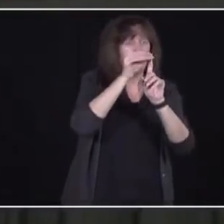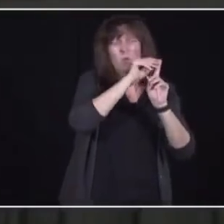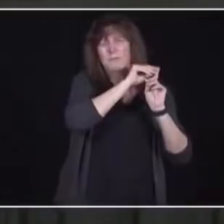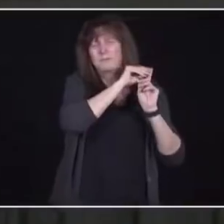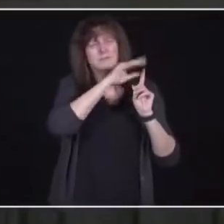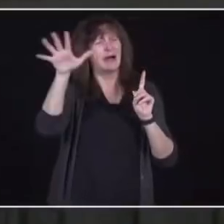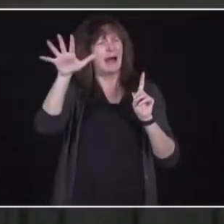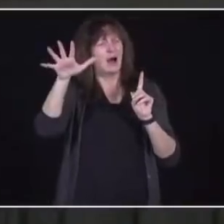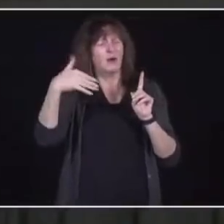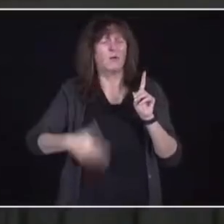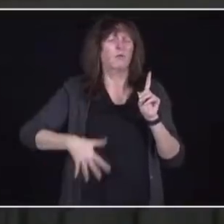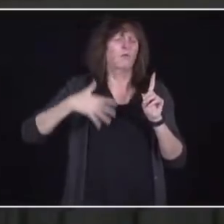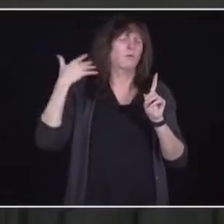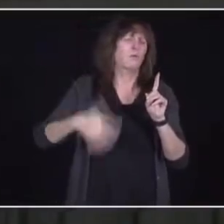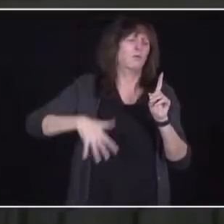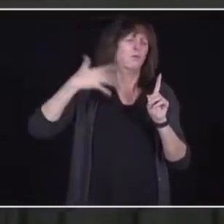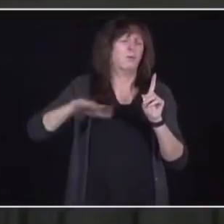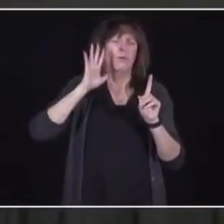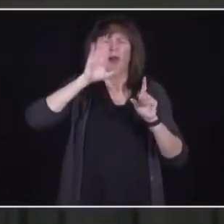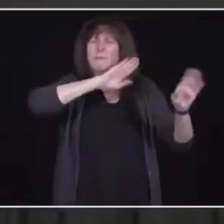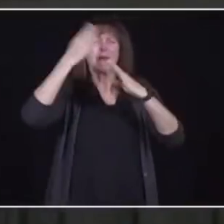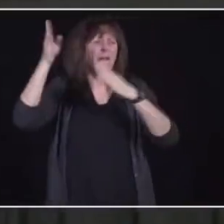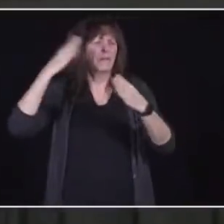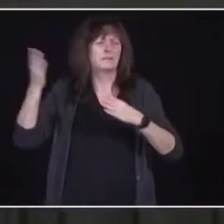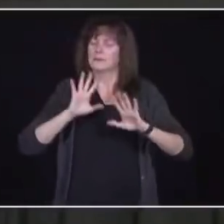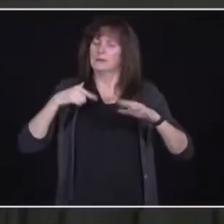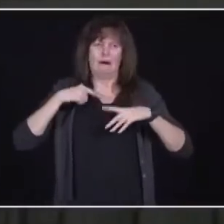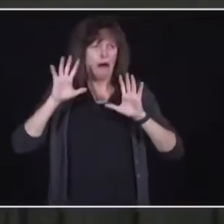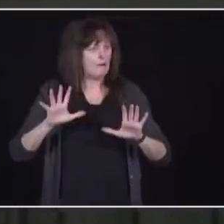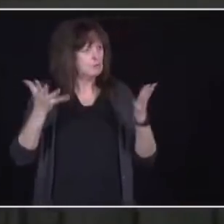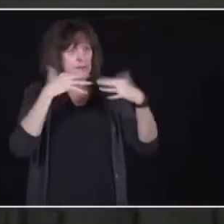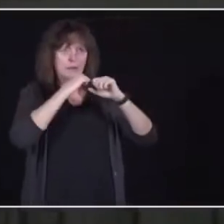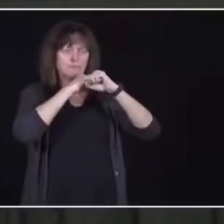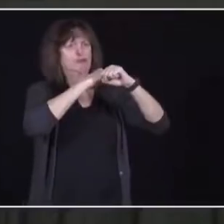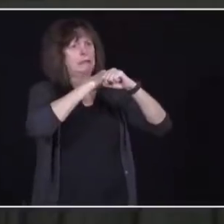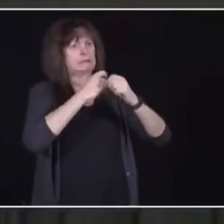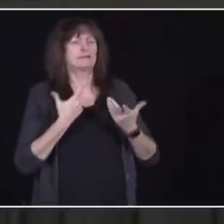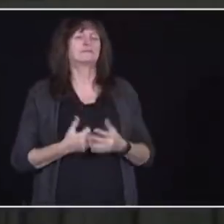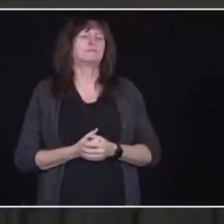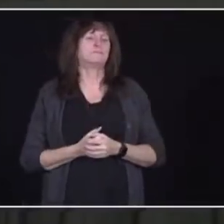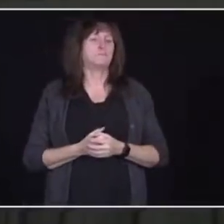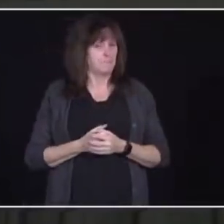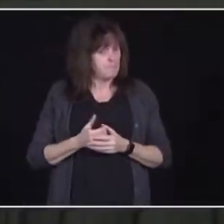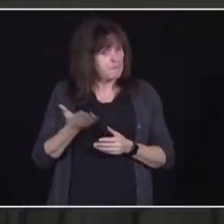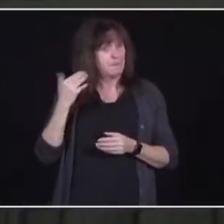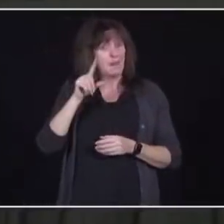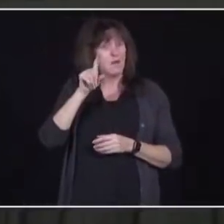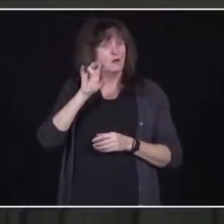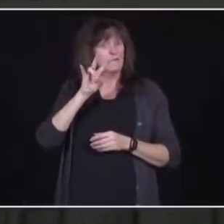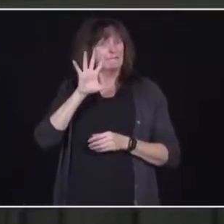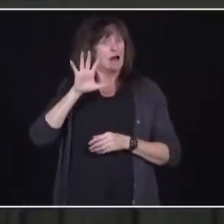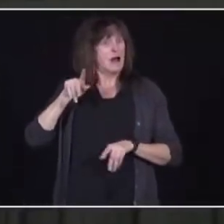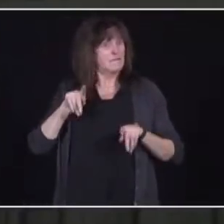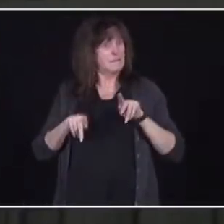a massive tragedy, and that we want to help preempt. We have more than 175 people now as part of our team for that